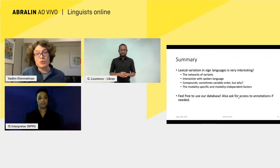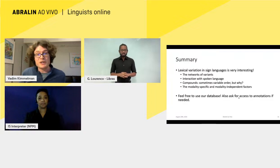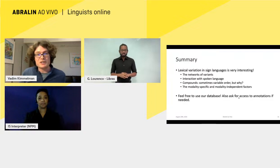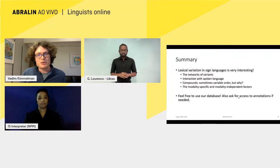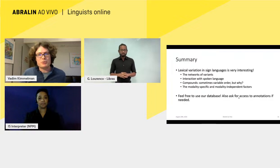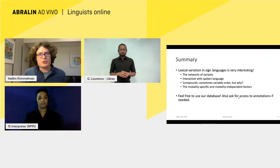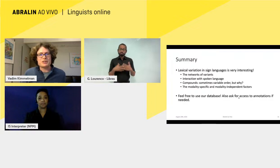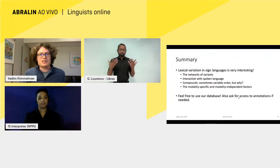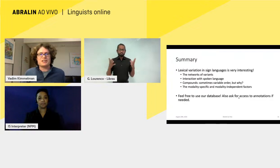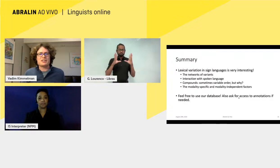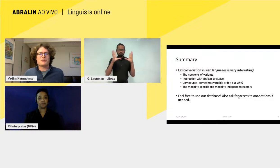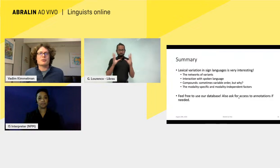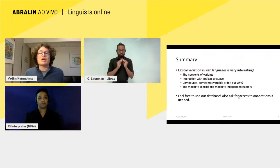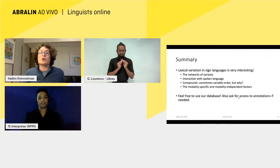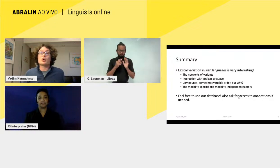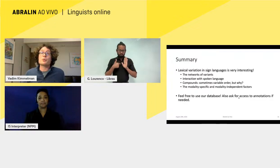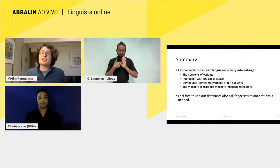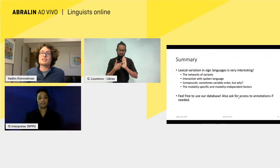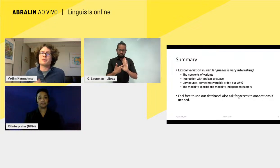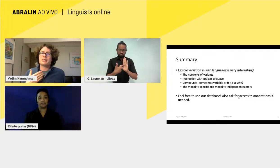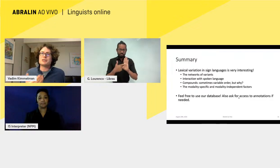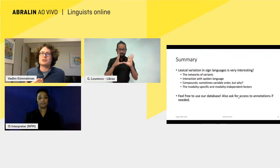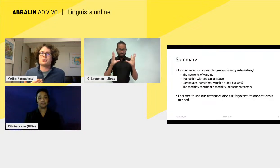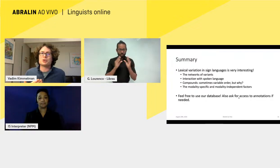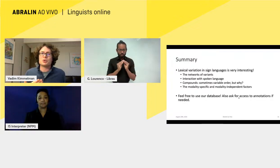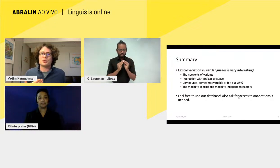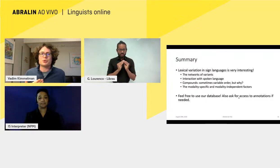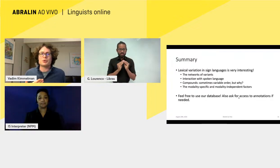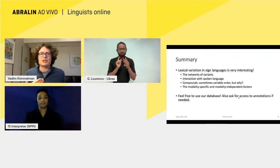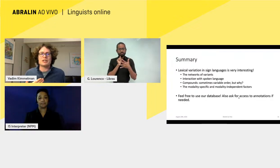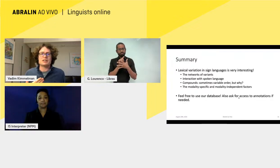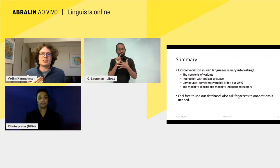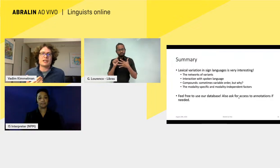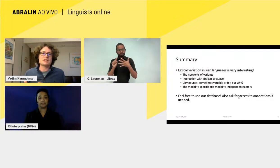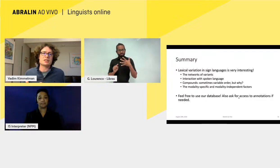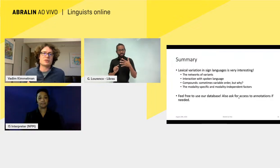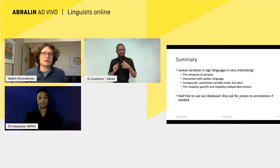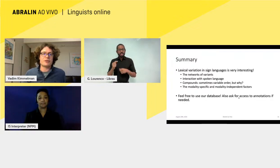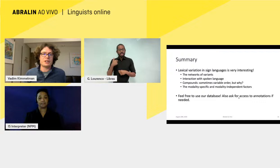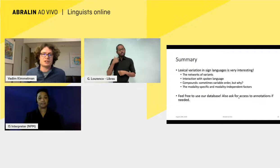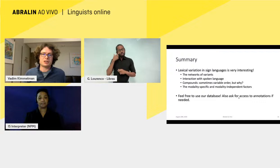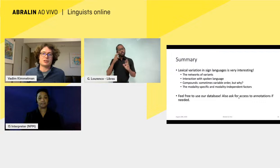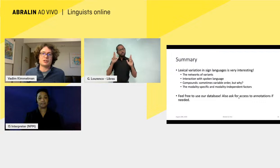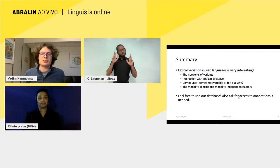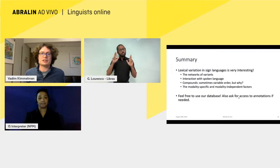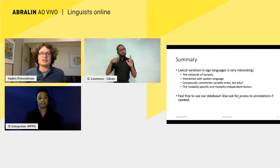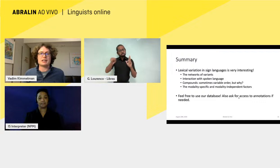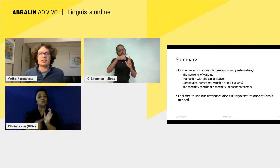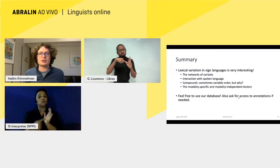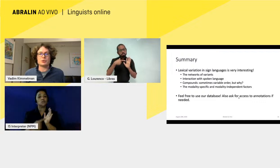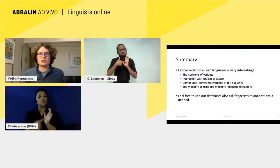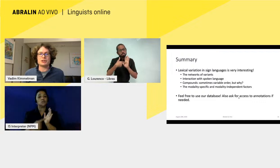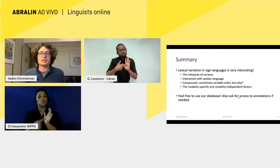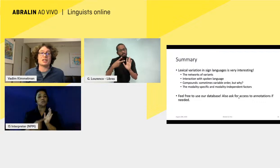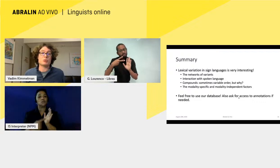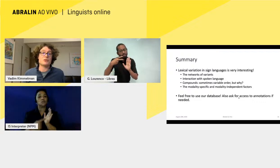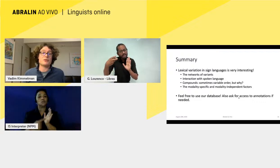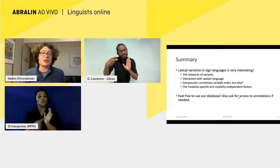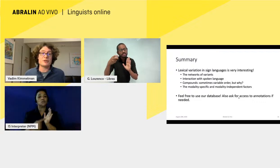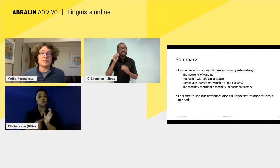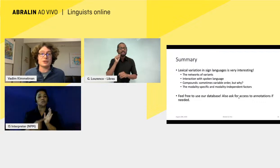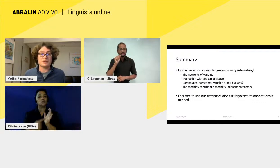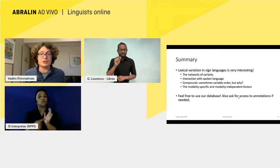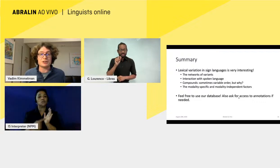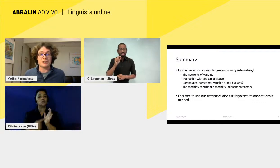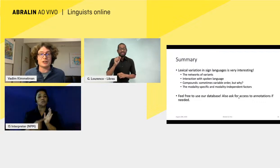So to summarize my presentation, I hope that I managed to show you that lexical variation in sign languages can